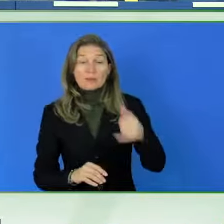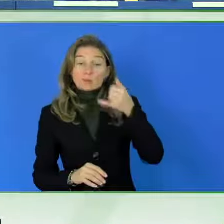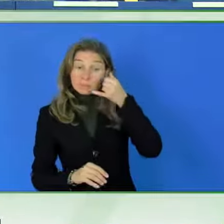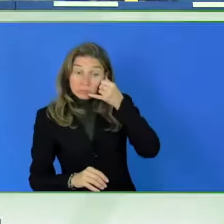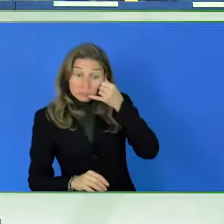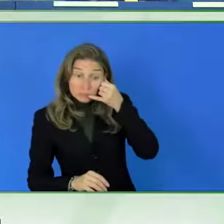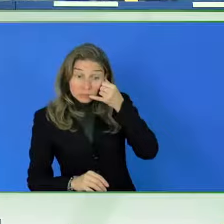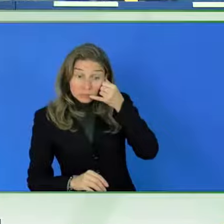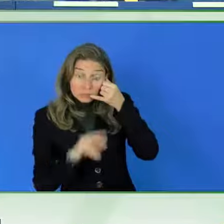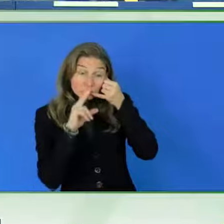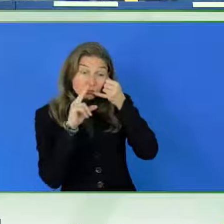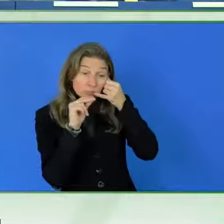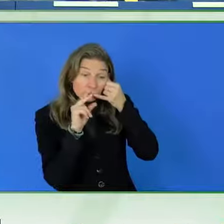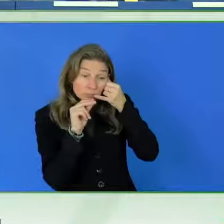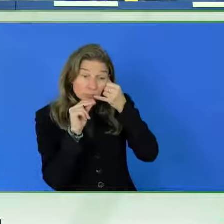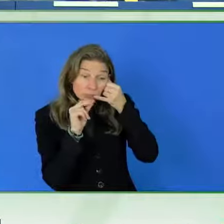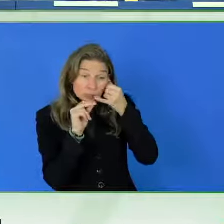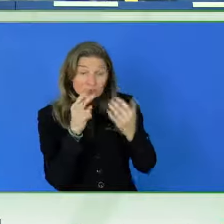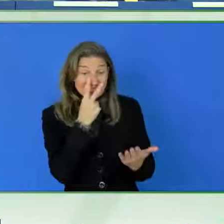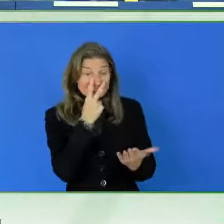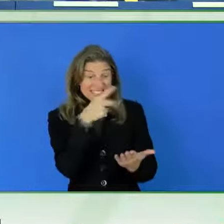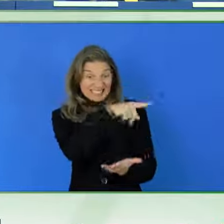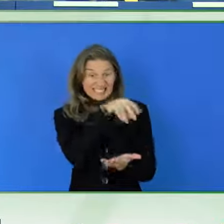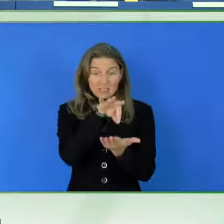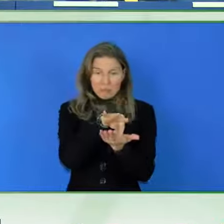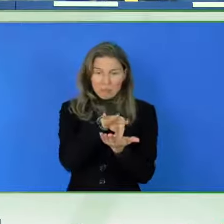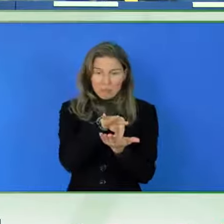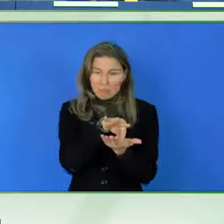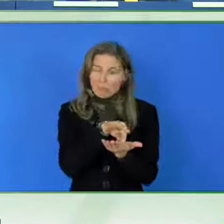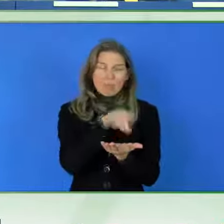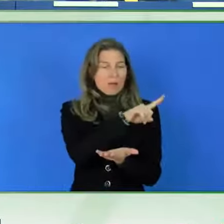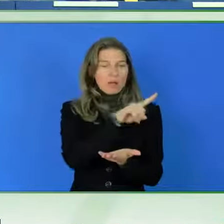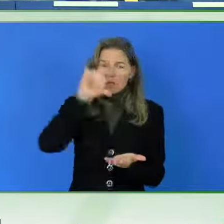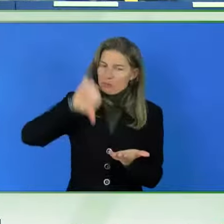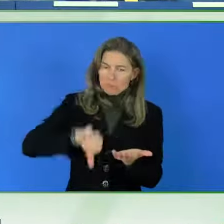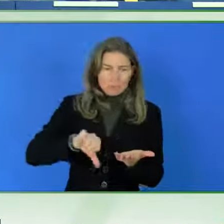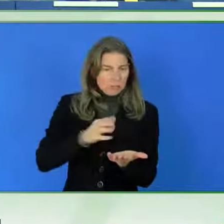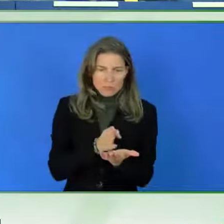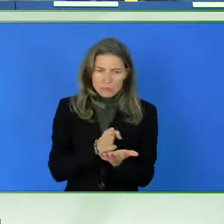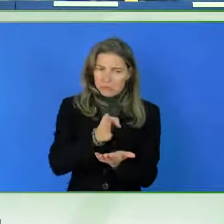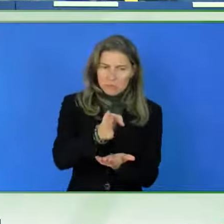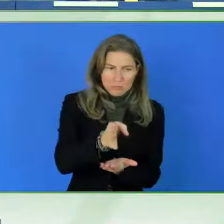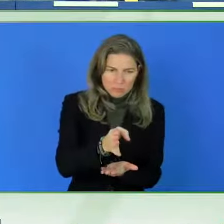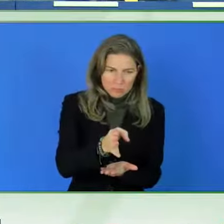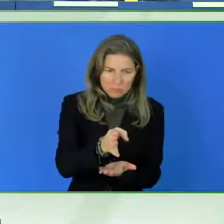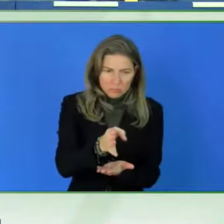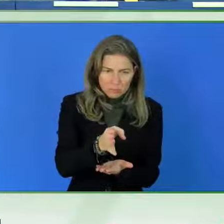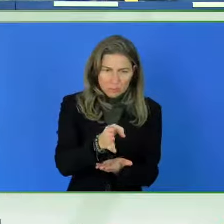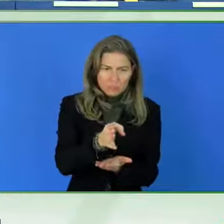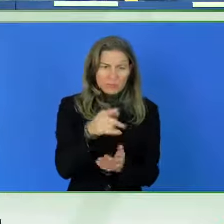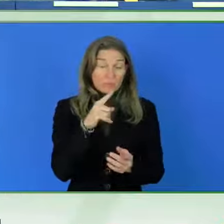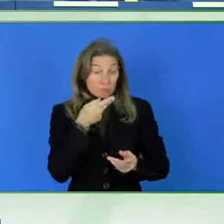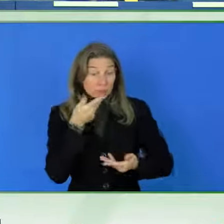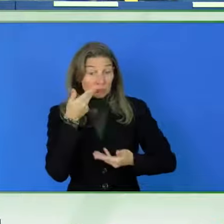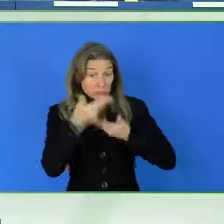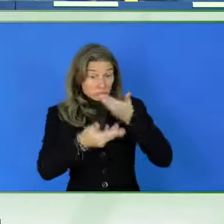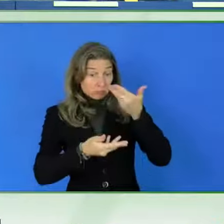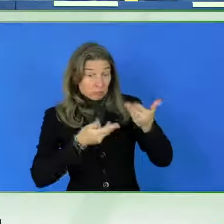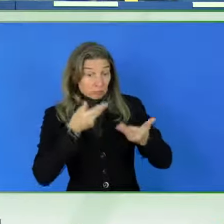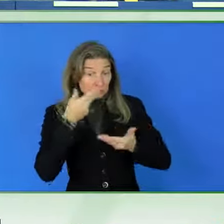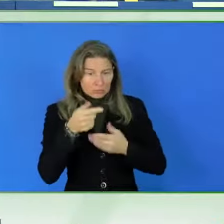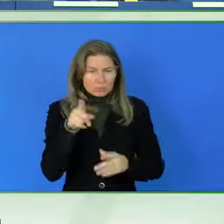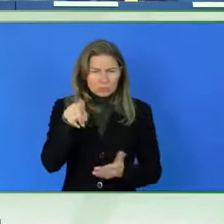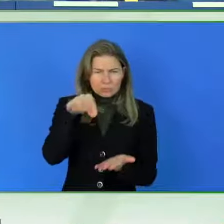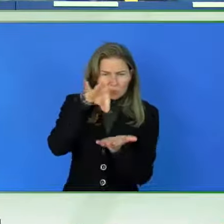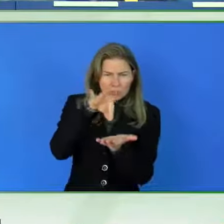tu te diriges dans la mauvaise direction pour ta destination. Ouais. En ce moment, tu es sur la rue Cosmodome. Il va falloir que tu fasses